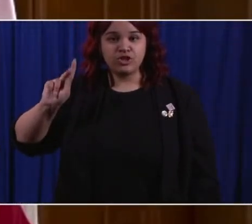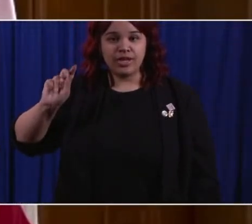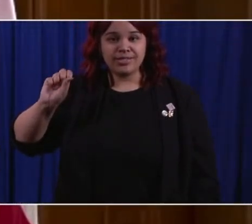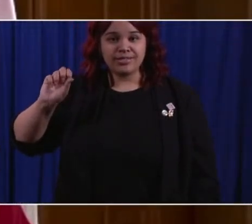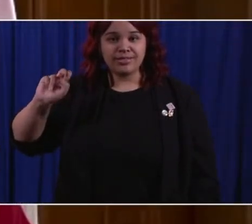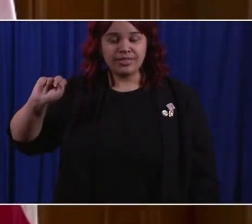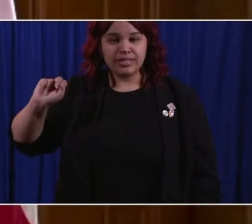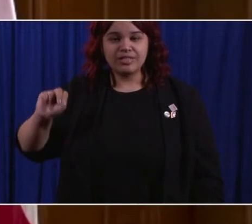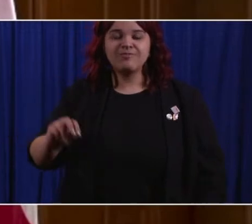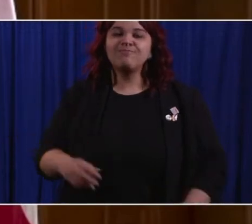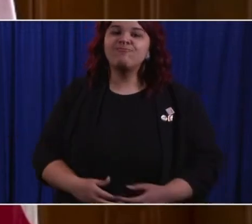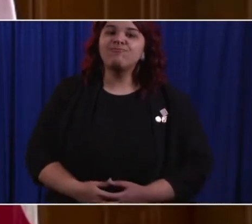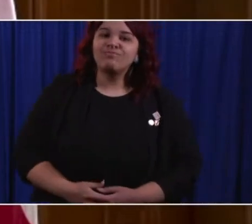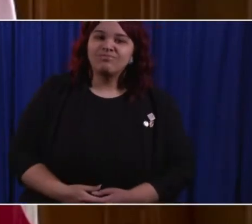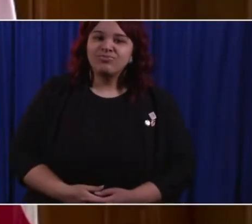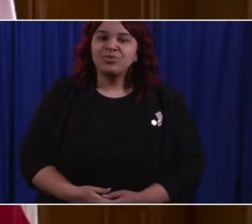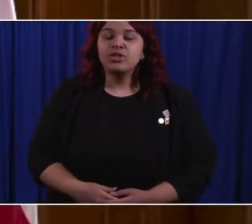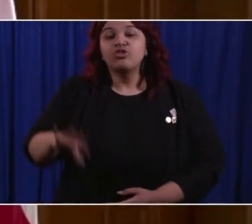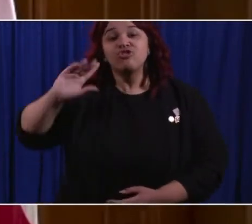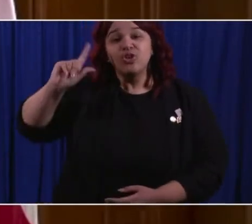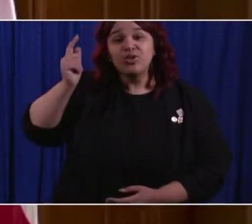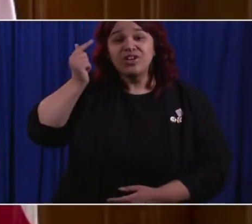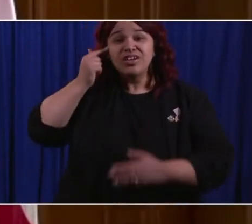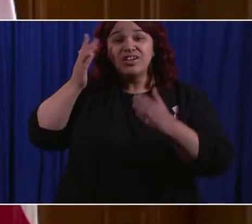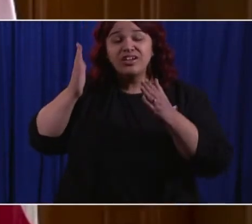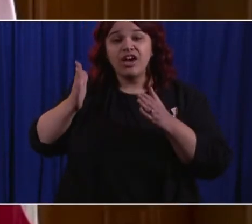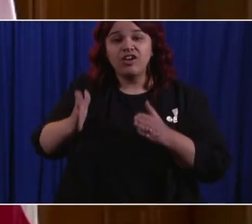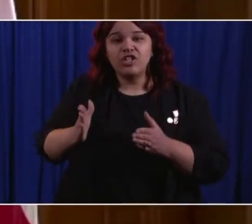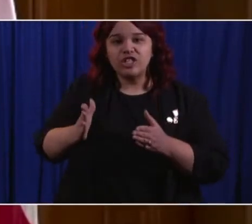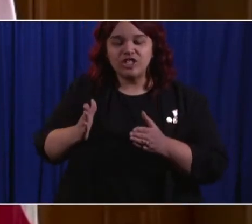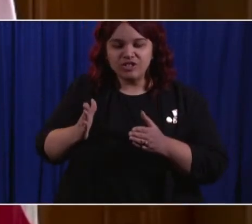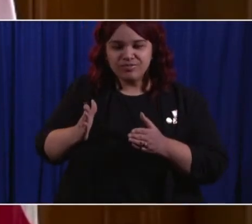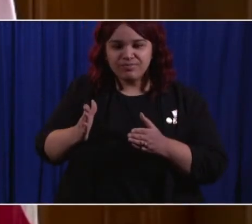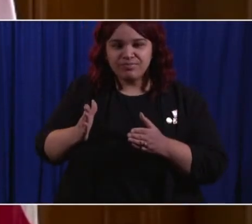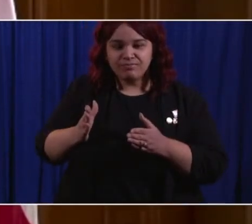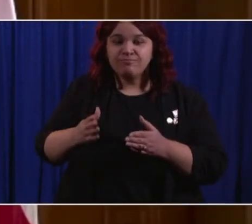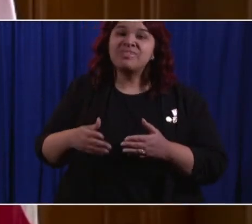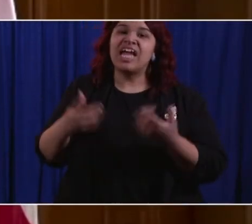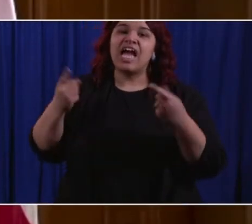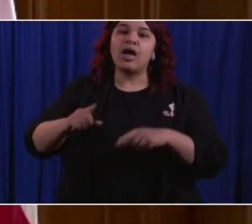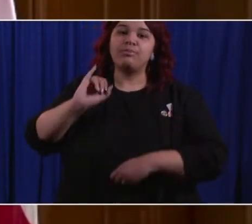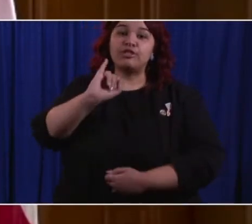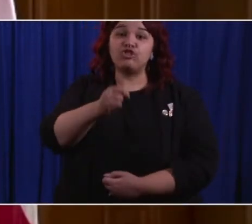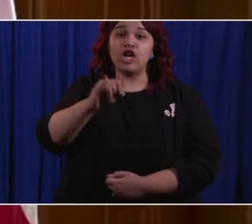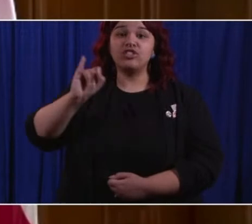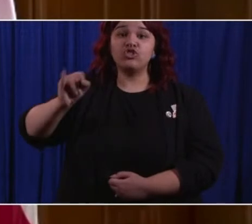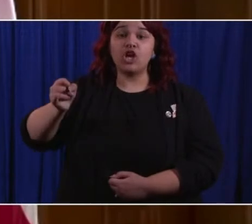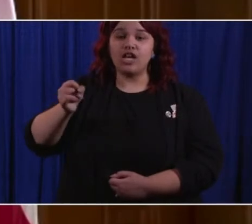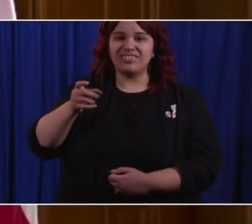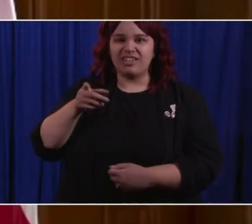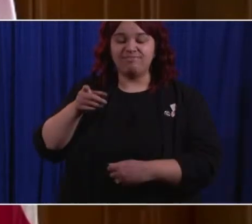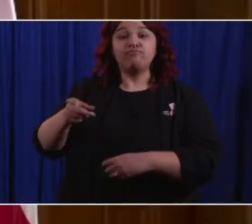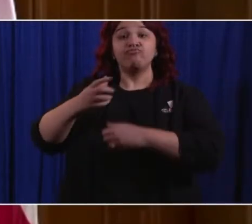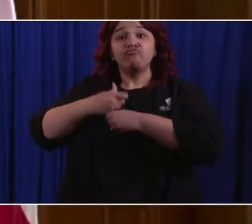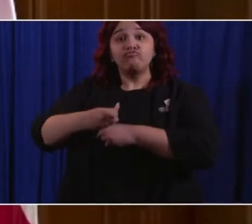the disappointing news about the manufacturing mistake at the Johnson & Johnson plant.